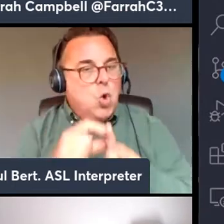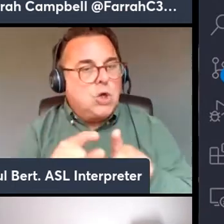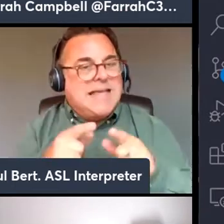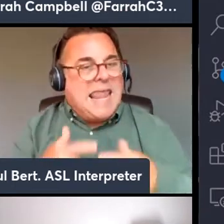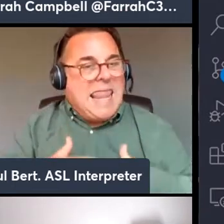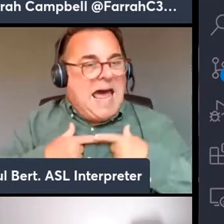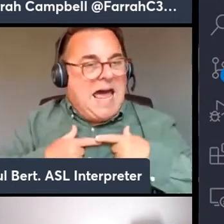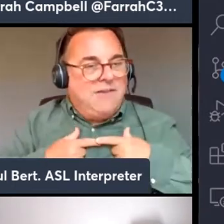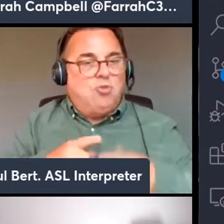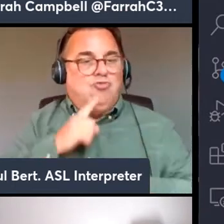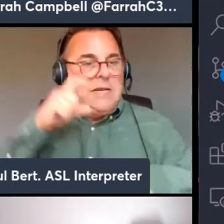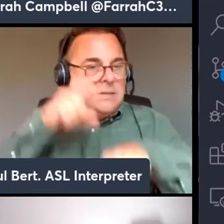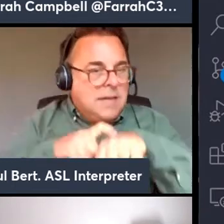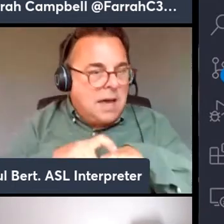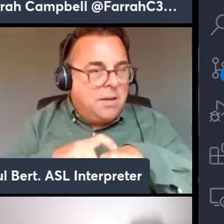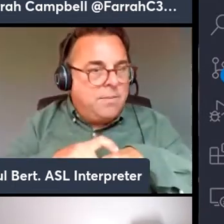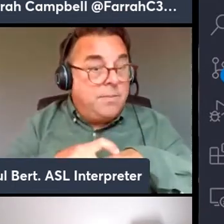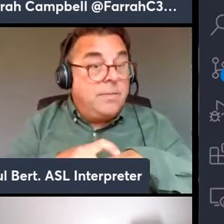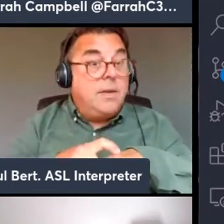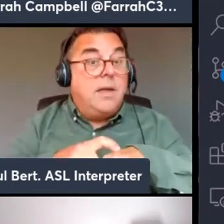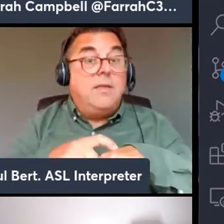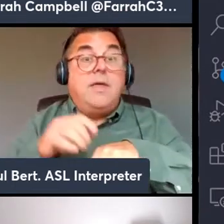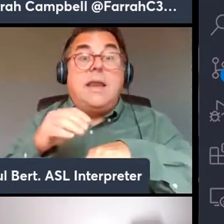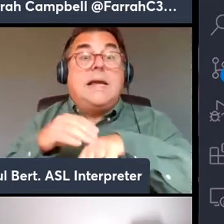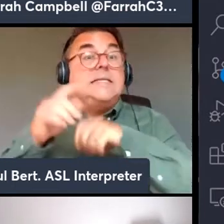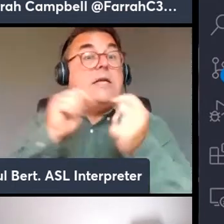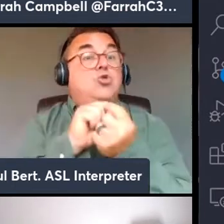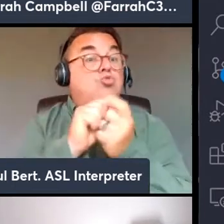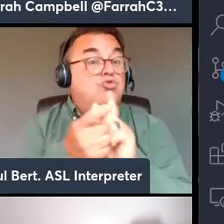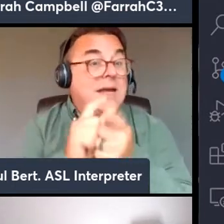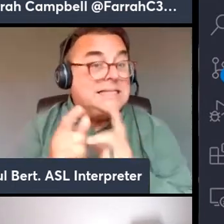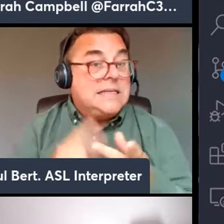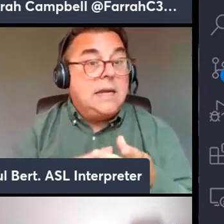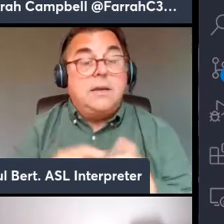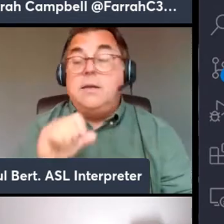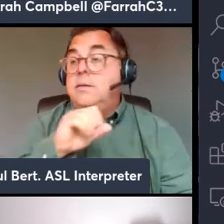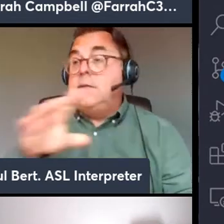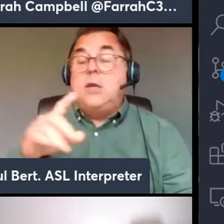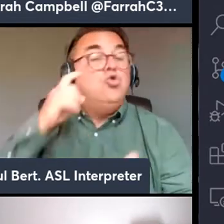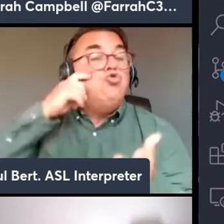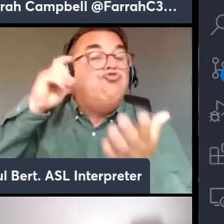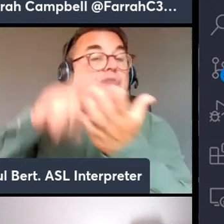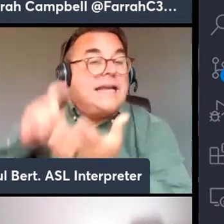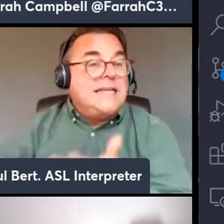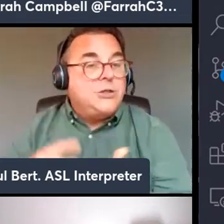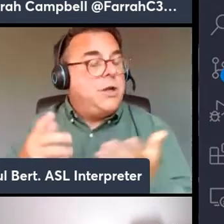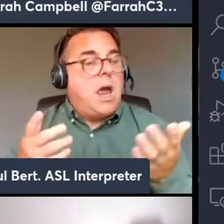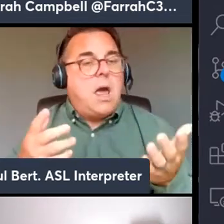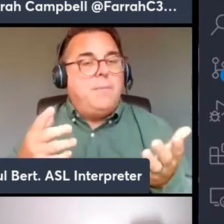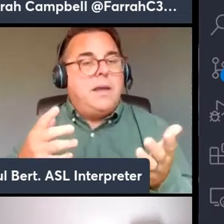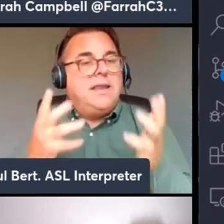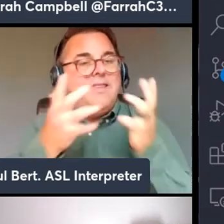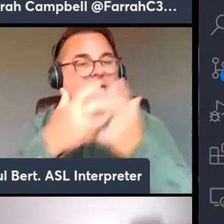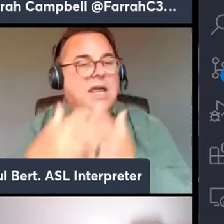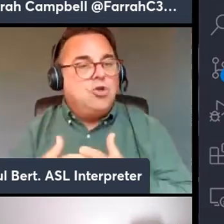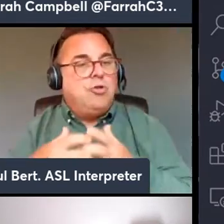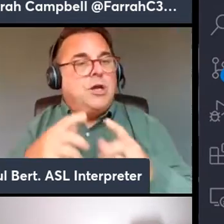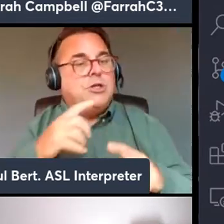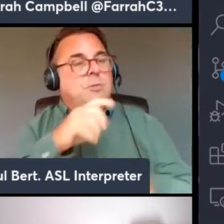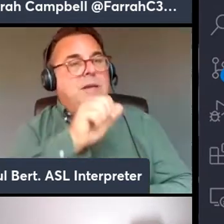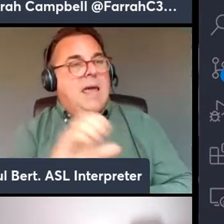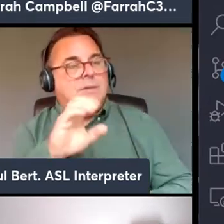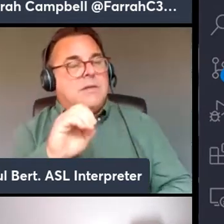happening in real time. Then I can send it out to translate. I can throw this into recognition. Like the integrations between the Amazon Chime